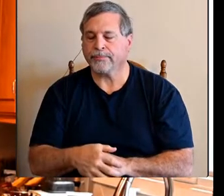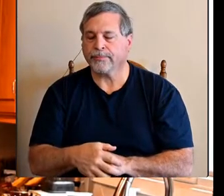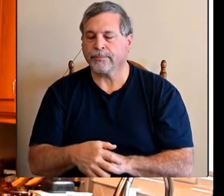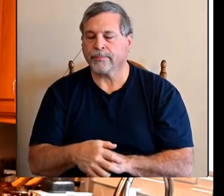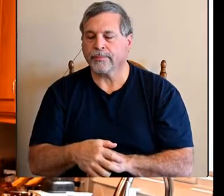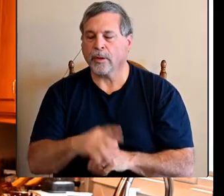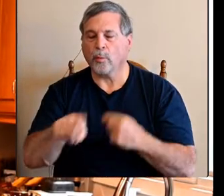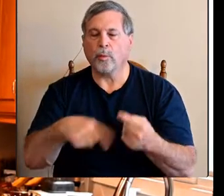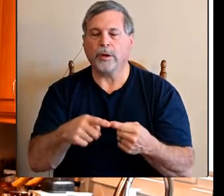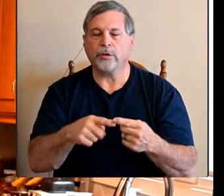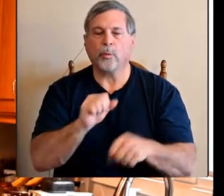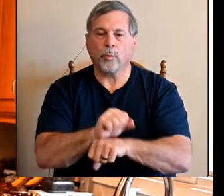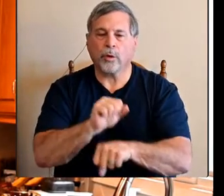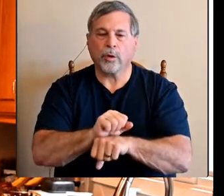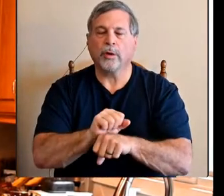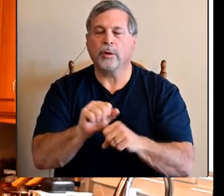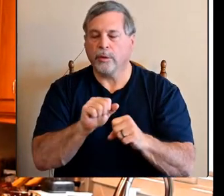you're doing work with